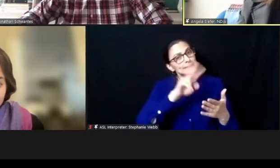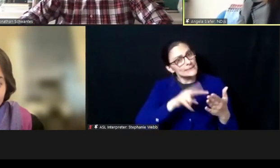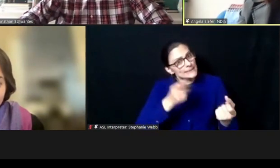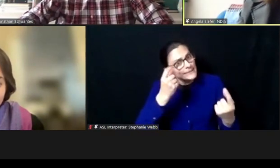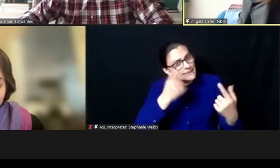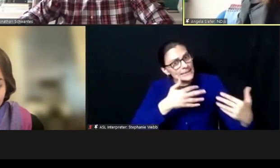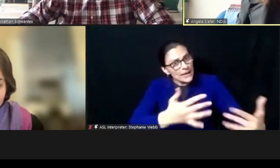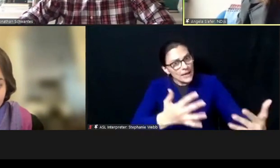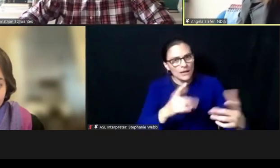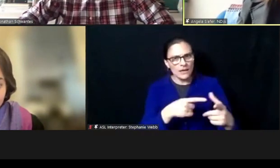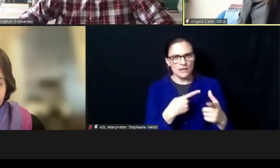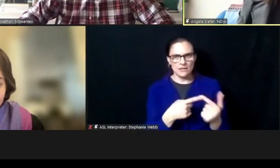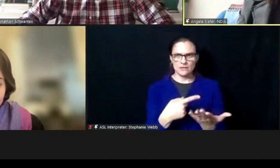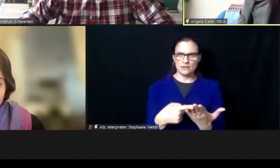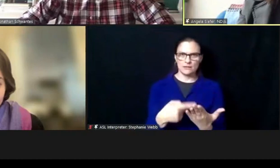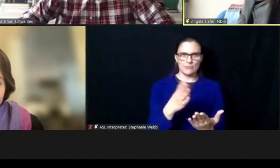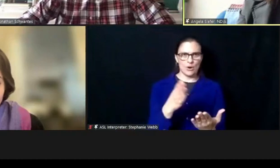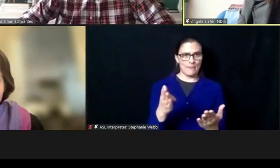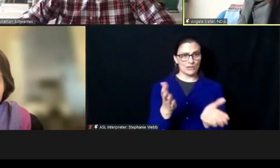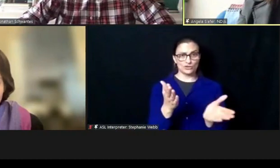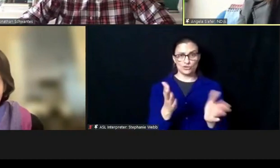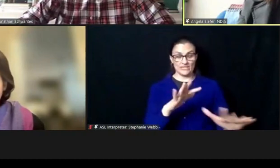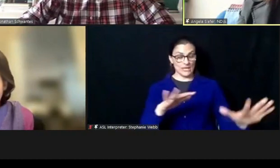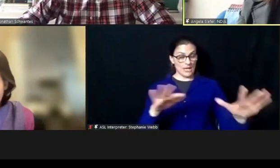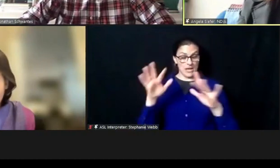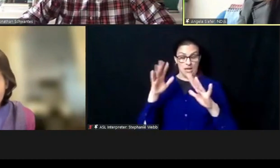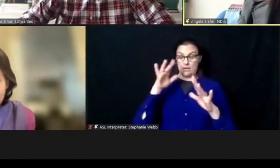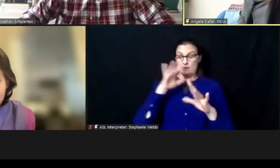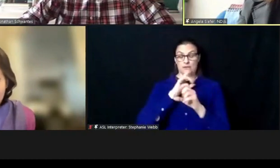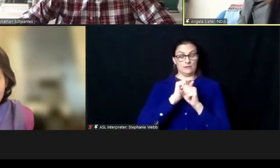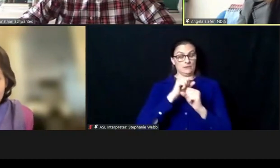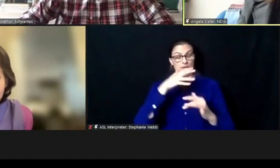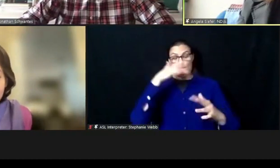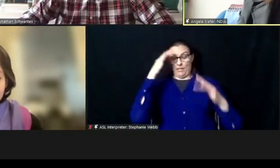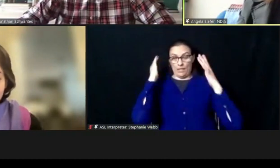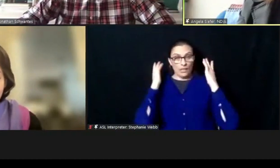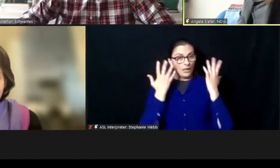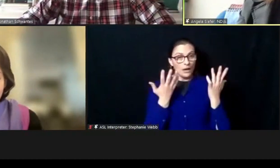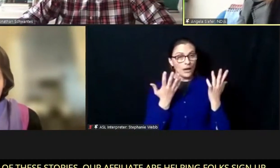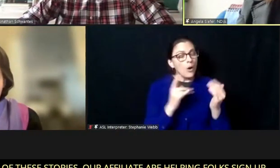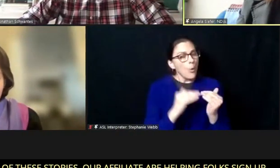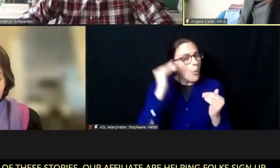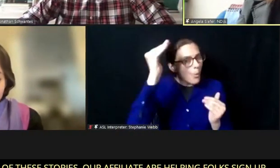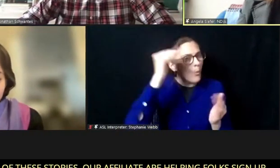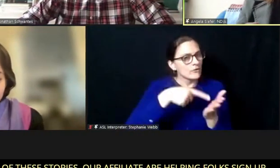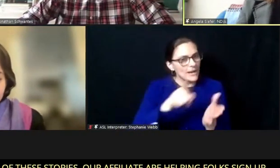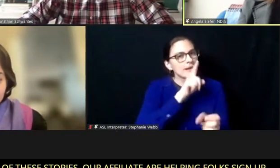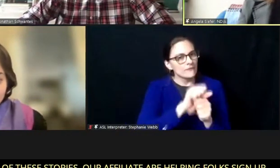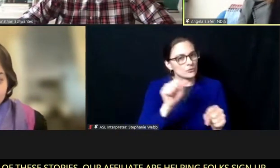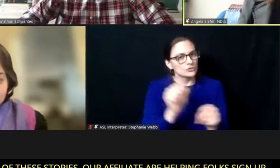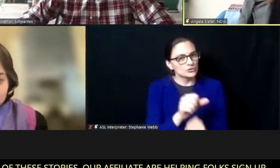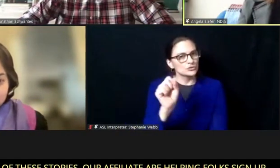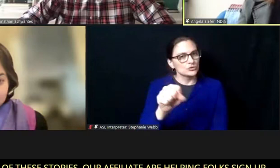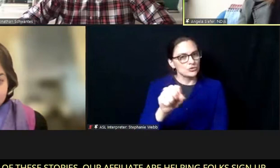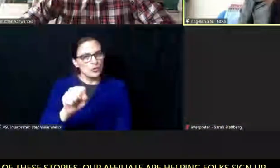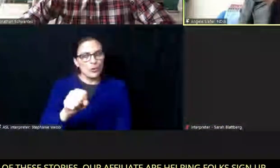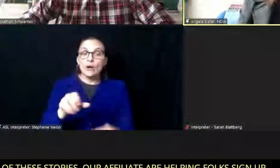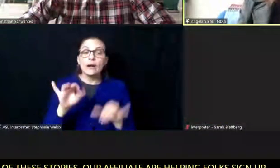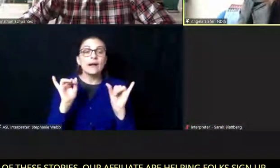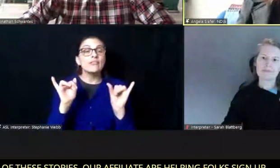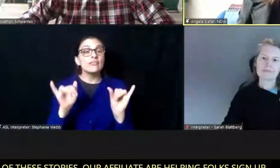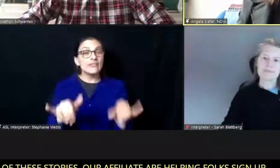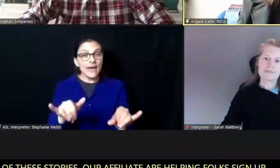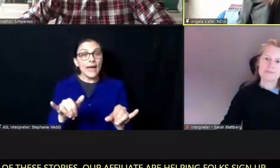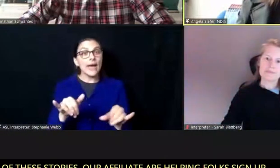are super confusing. So not one piece of that is not understanding that you can get a lot of those